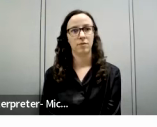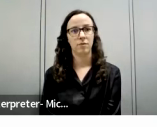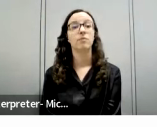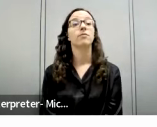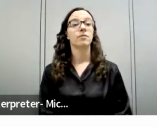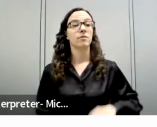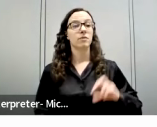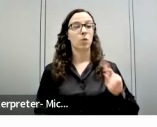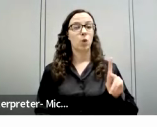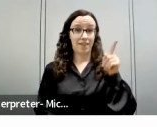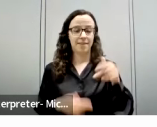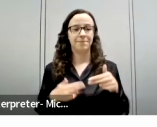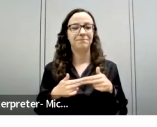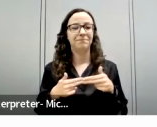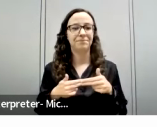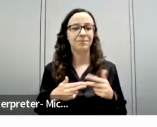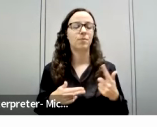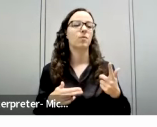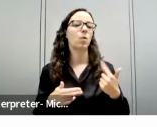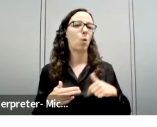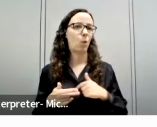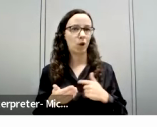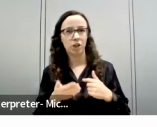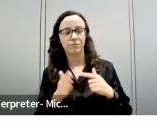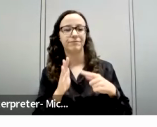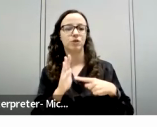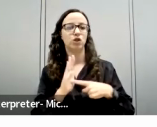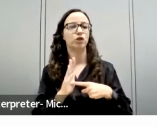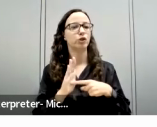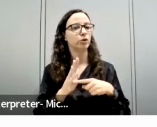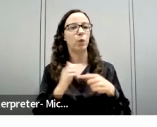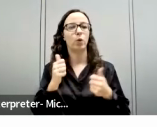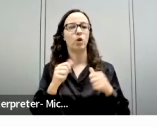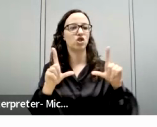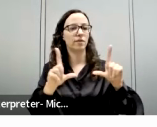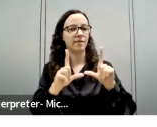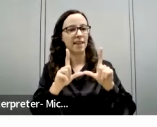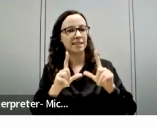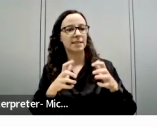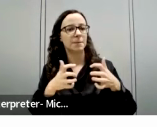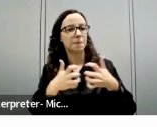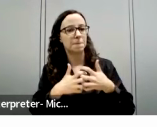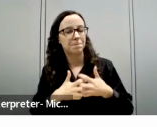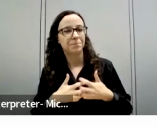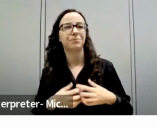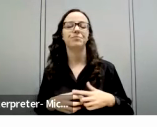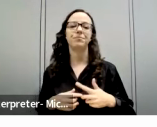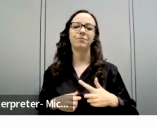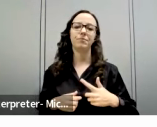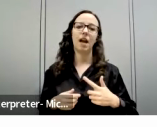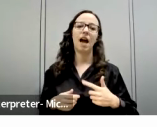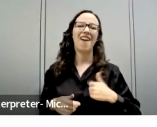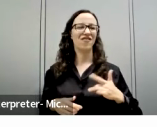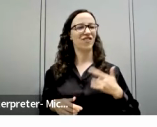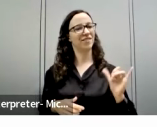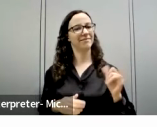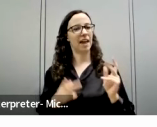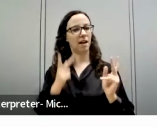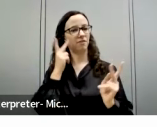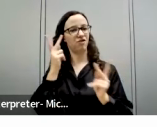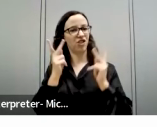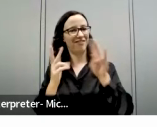Okay, and then on this slide, we're just going back to the different compatible licenses. So again, I say that the visuals help more than the definitions because you're